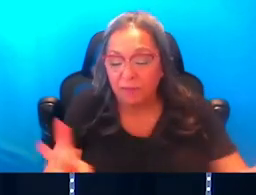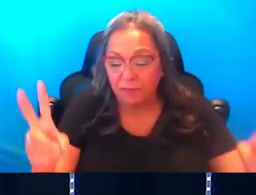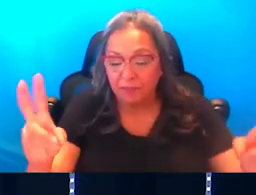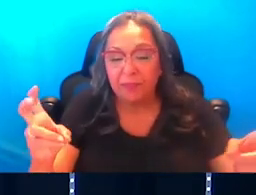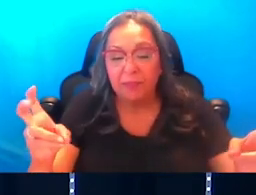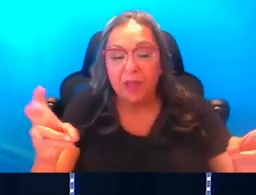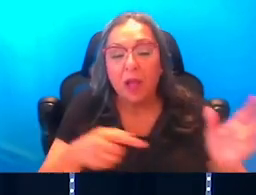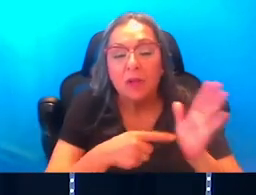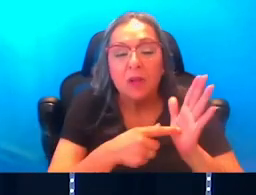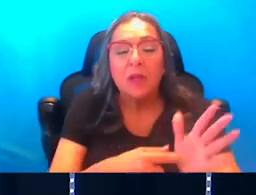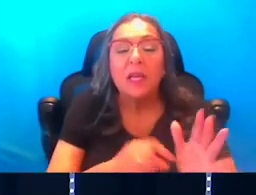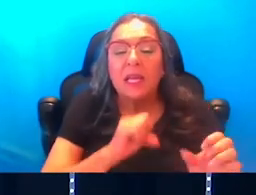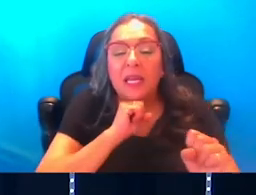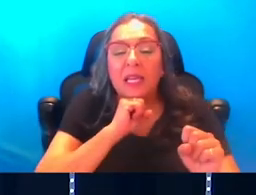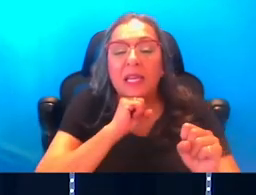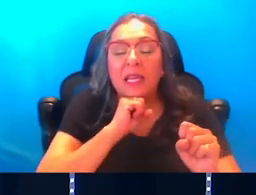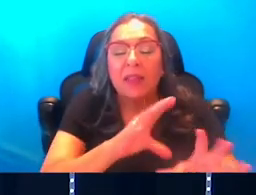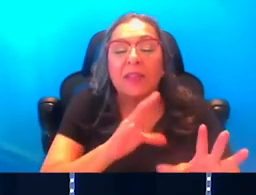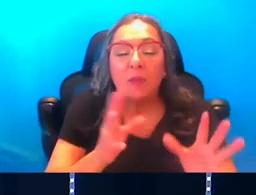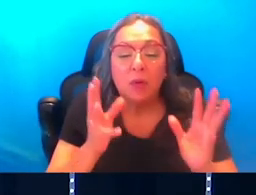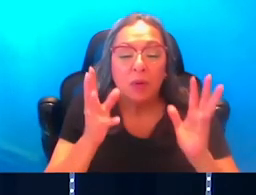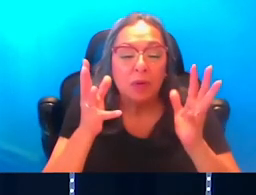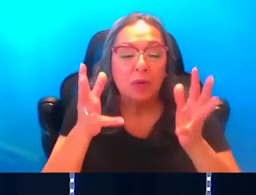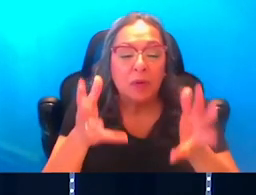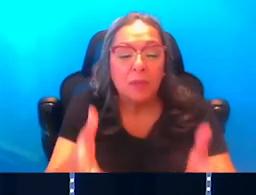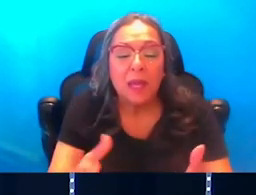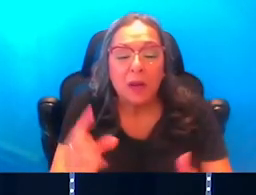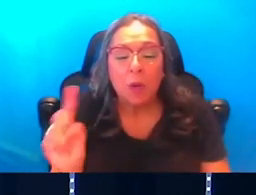you've done will remain, just what you do for me.